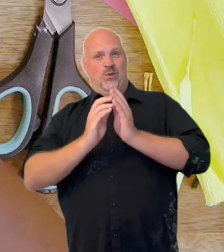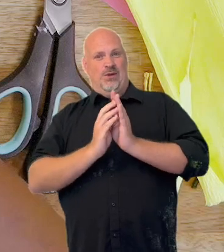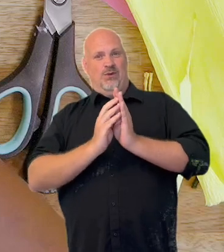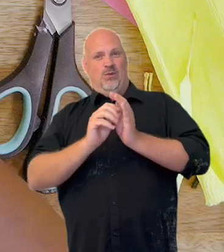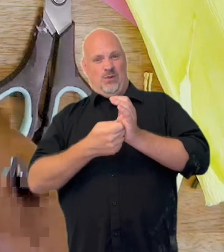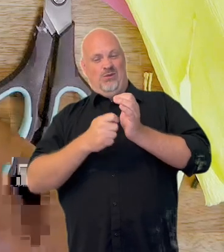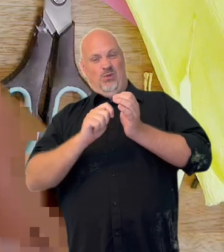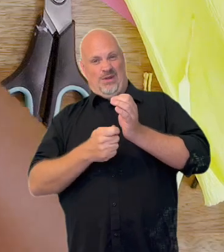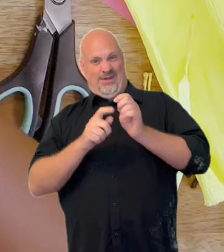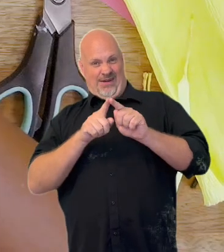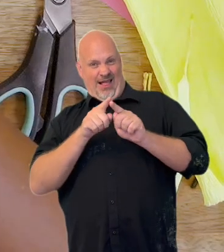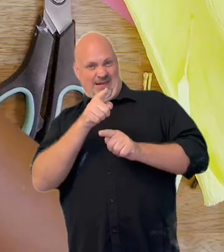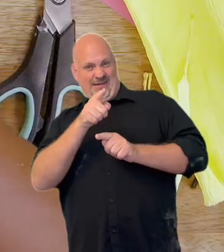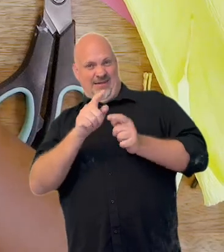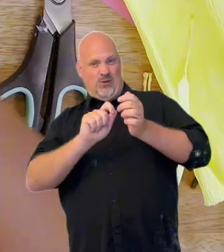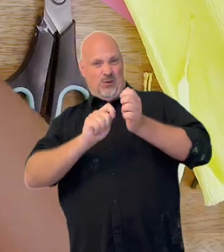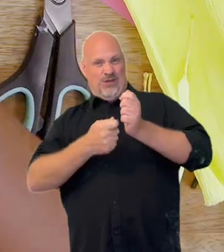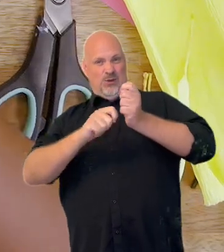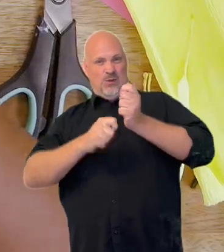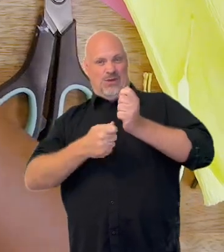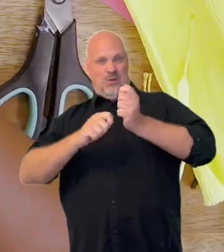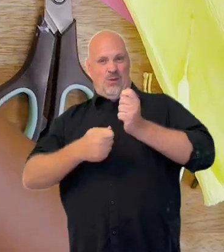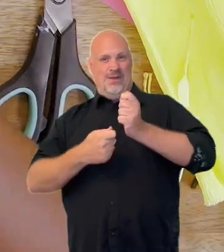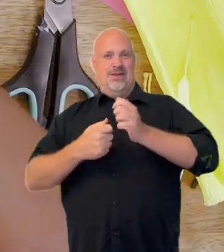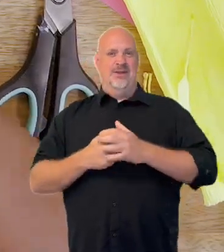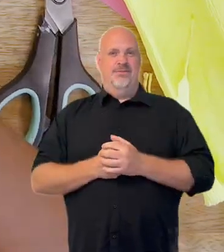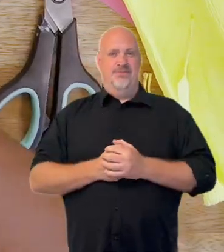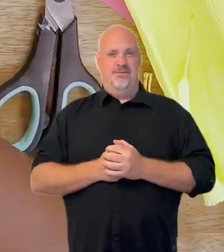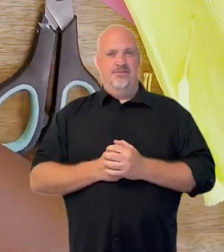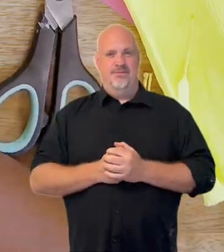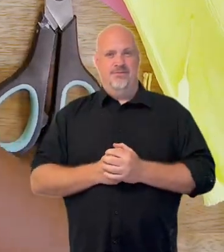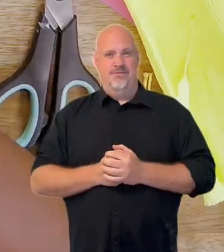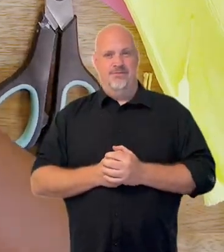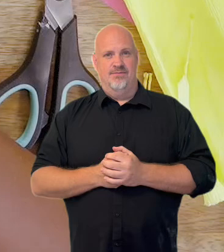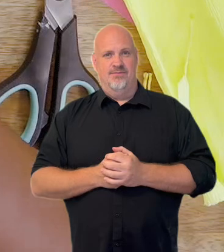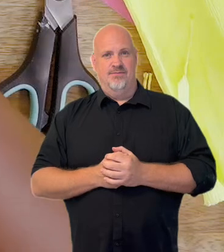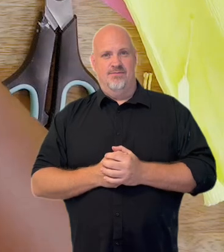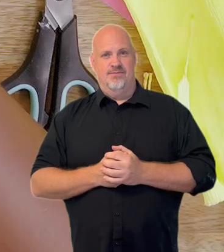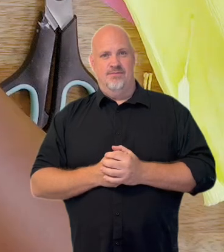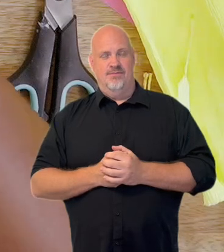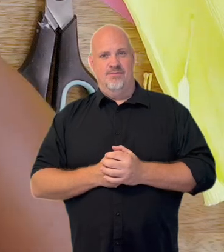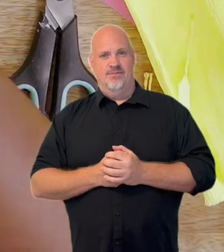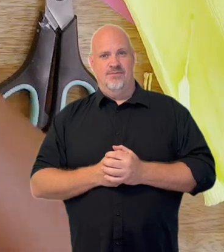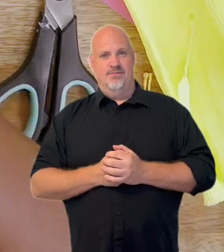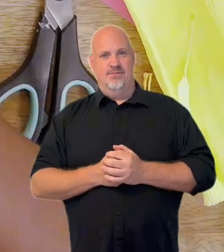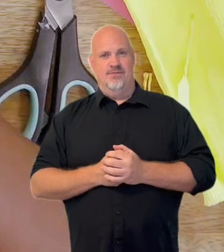And onwards. I made one a little earlier.